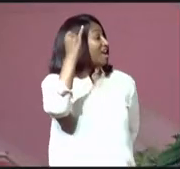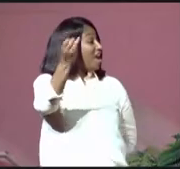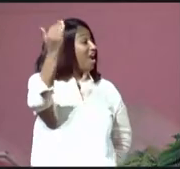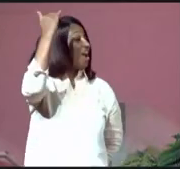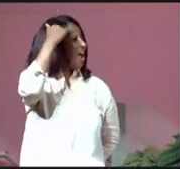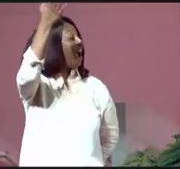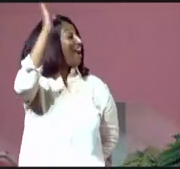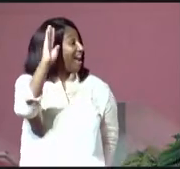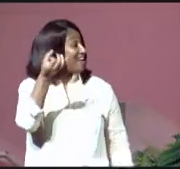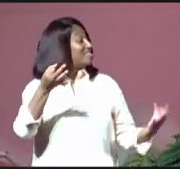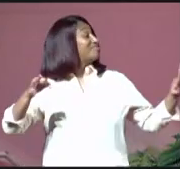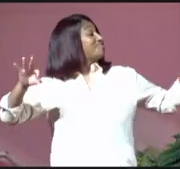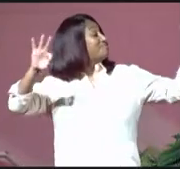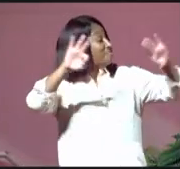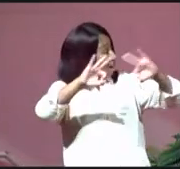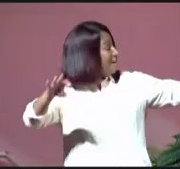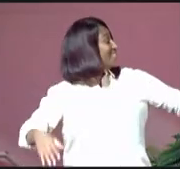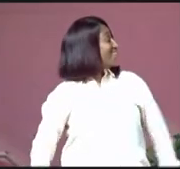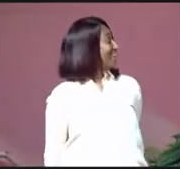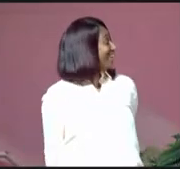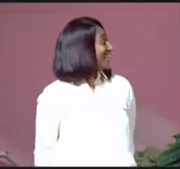is worthy.